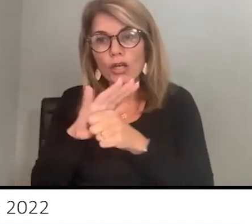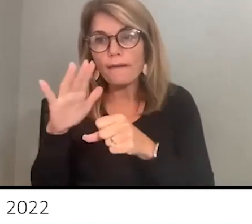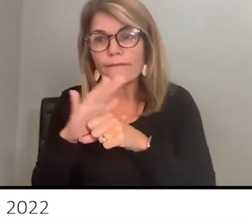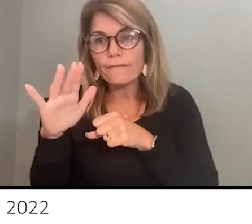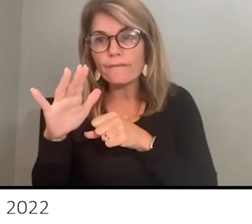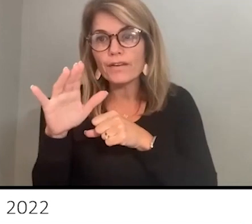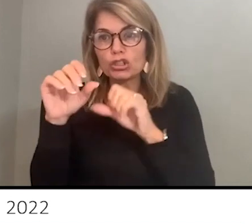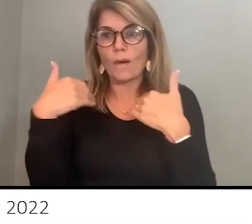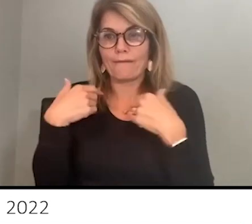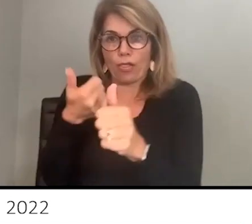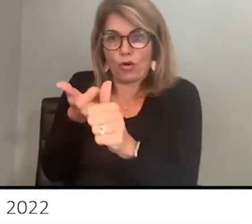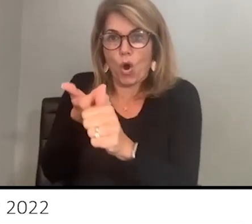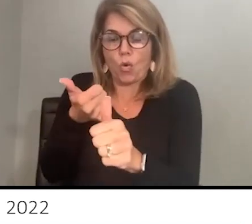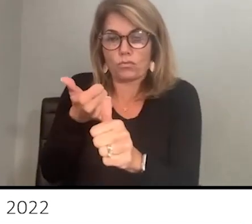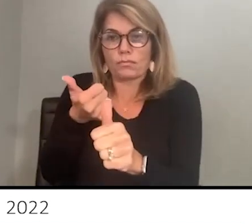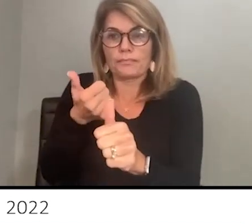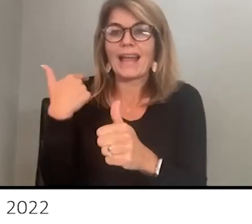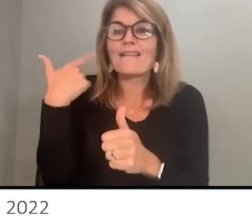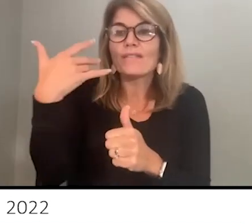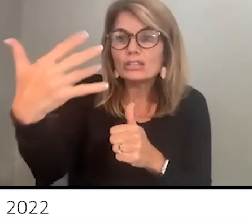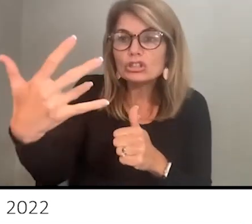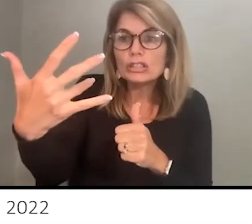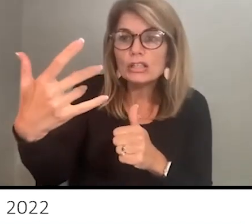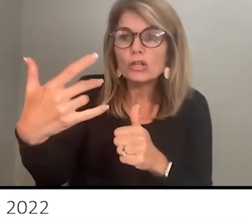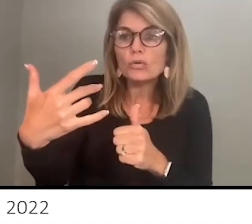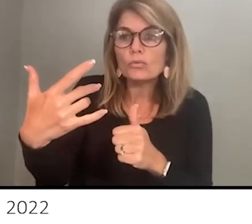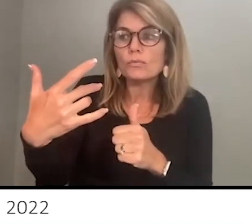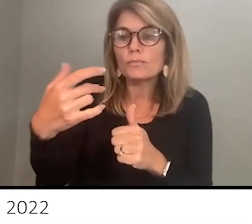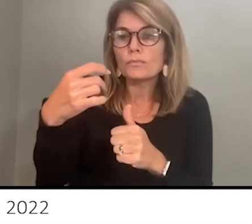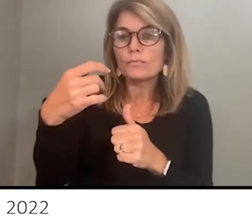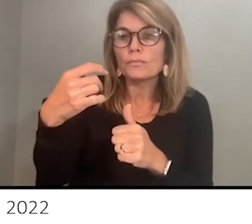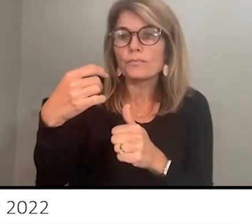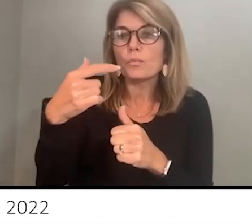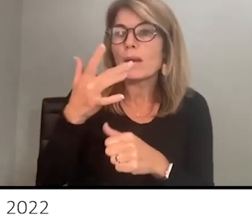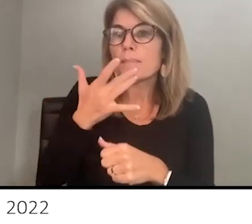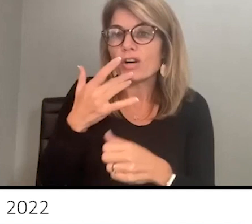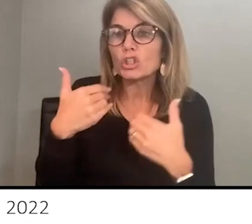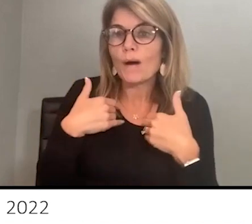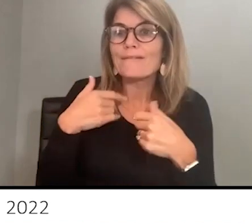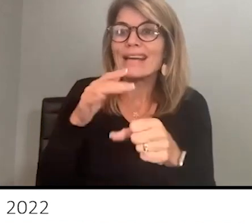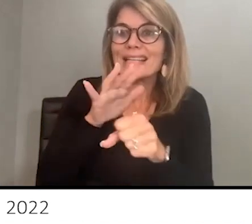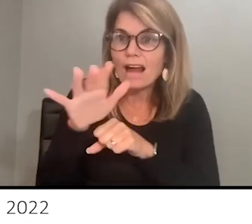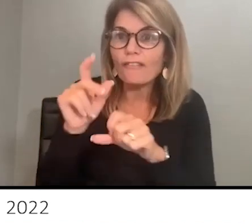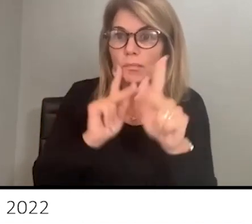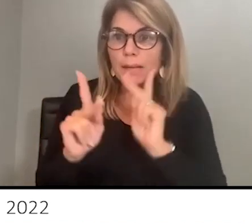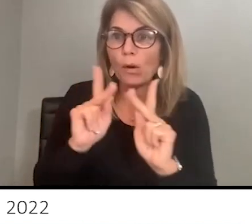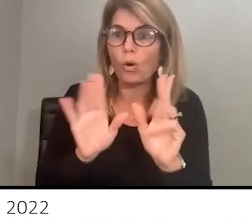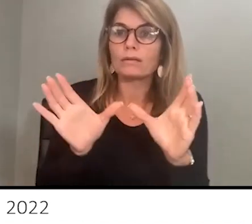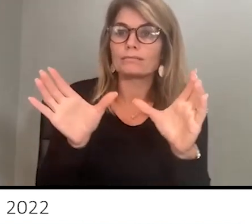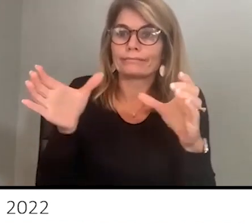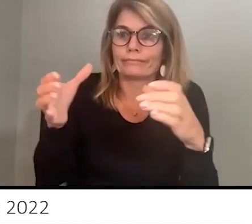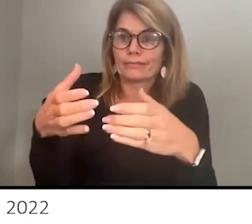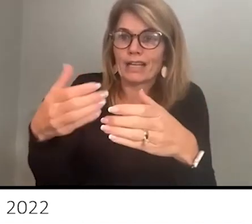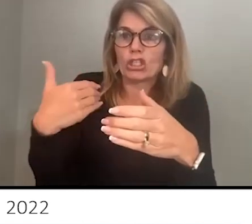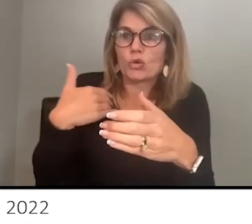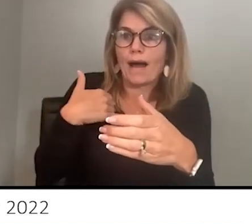like all communities to have staff that are equipped to understand some of the differences that occur in crises